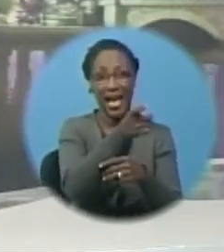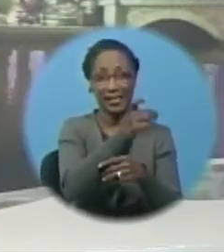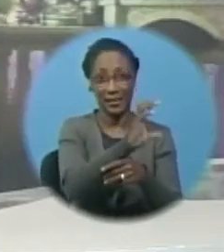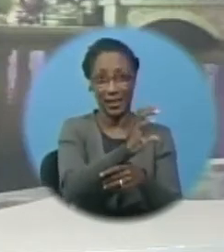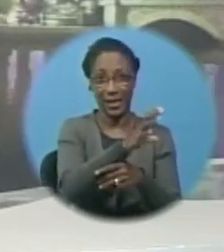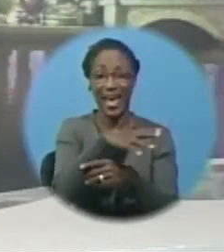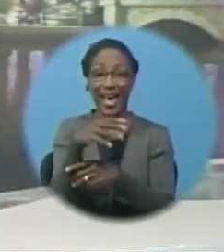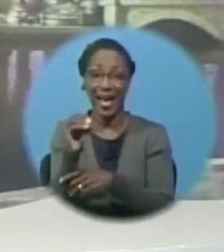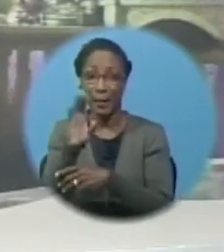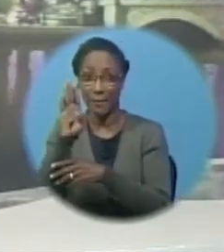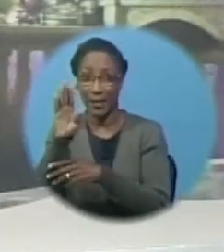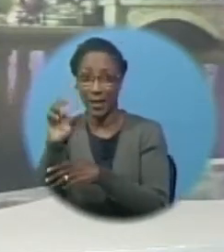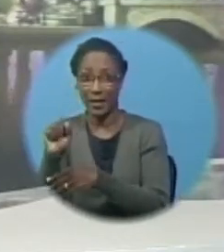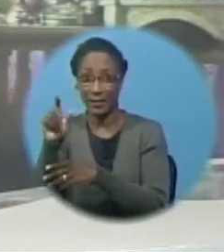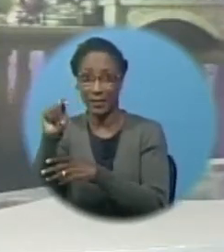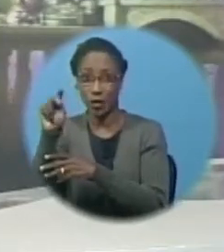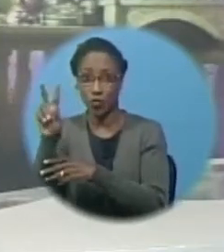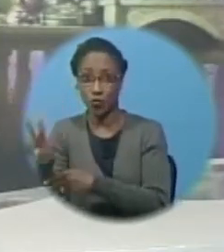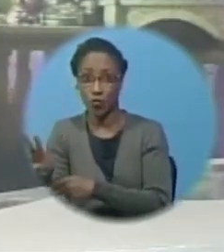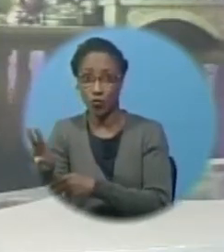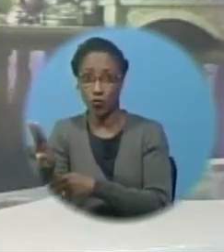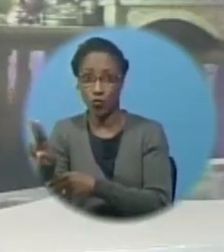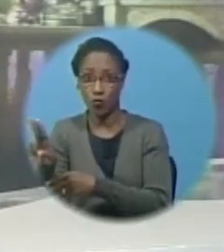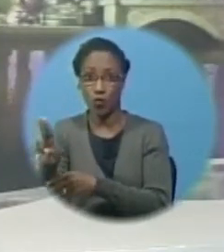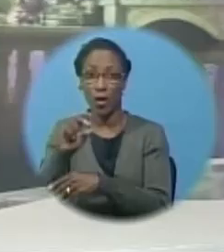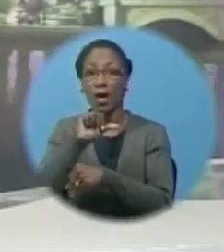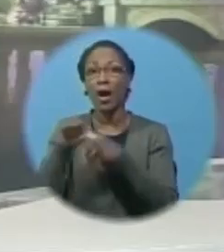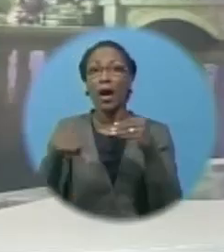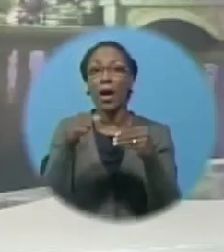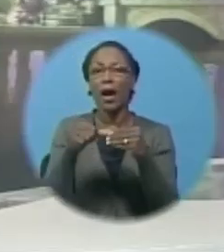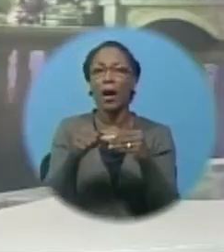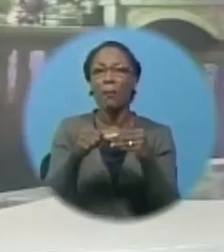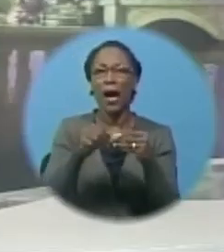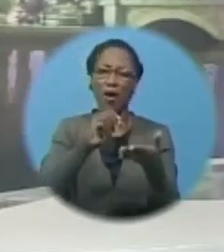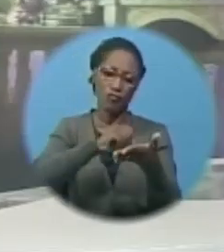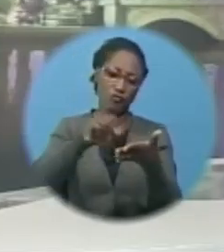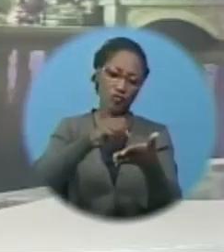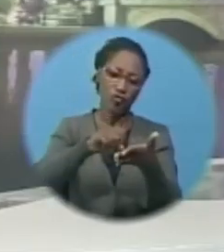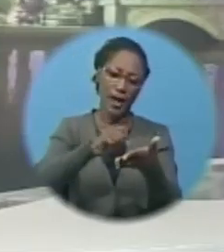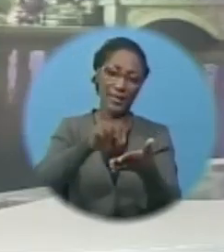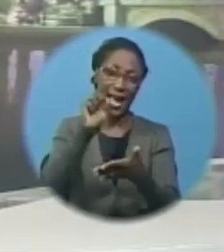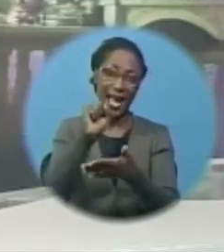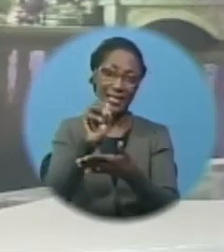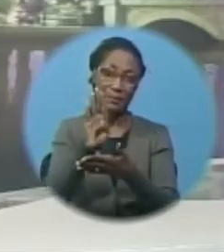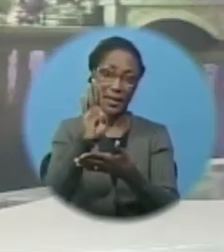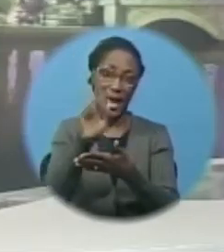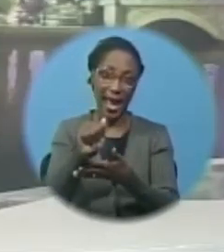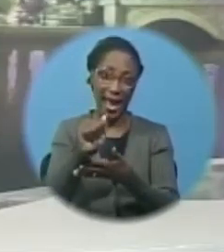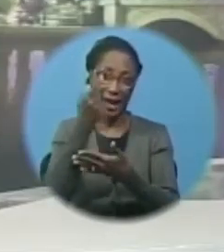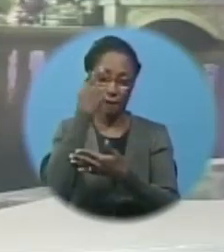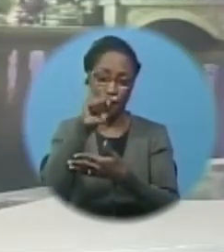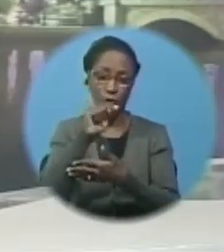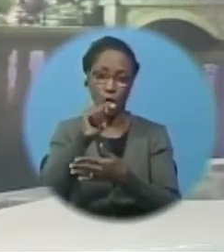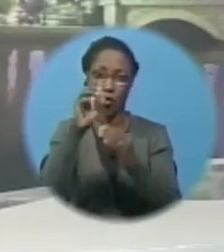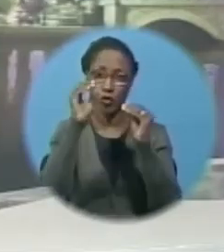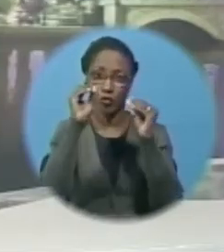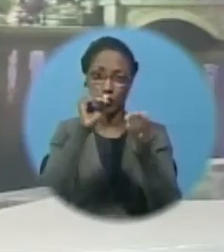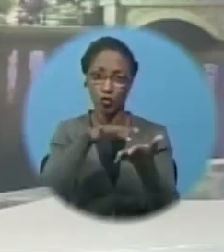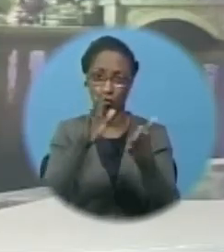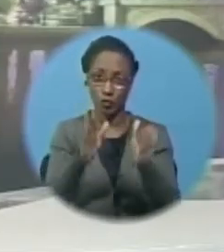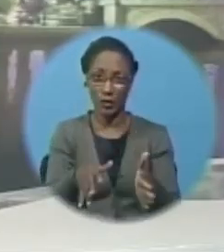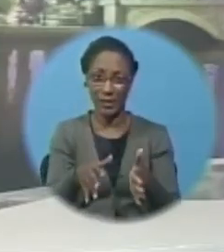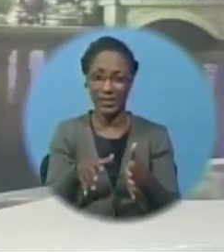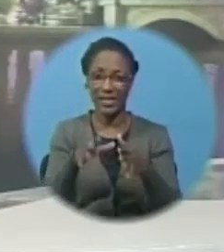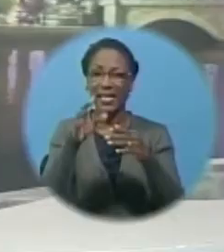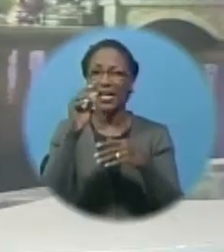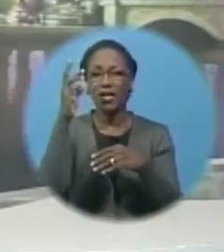Barbados Secondary Teachers Union over the correcting of school-based assessments. Mr. Jones says the teachers have a responsibility to the